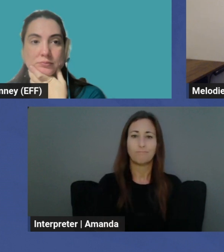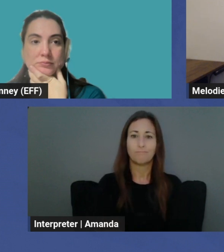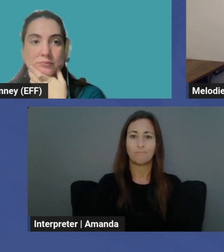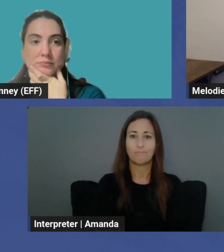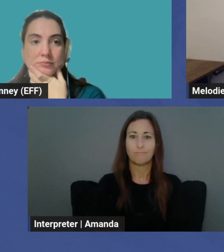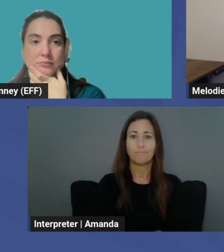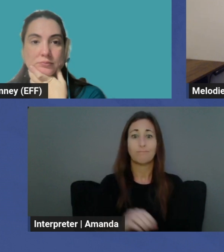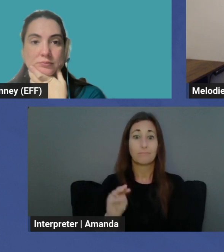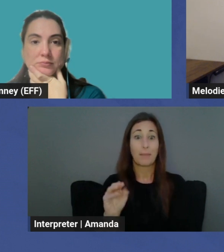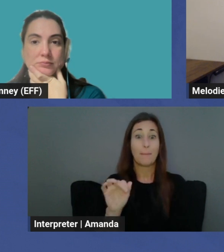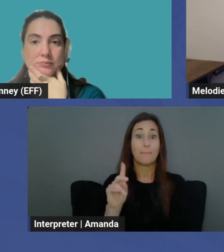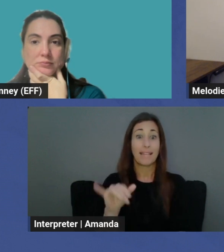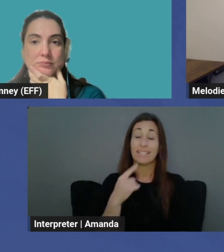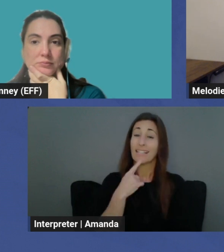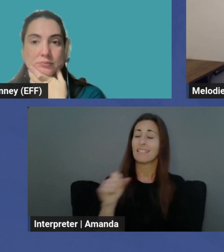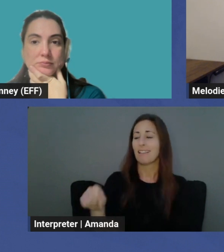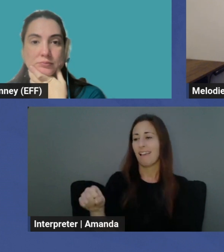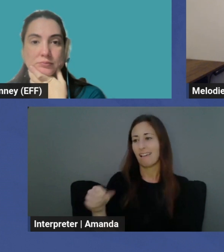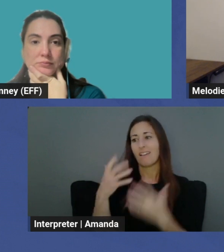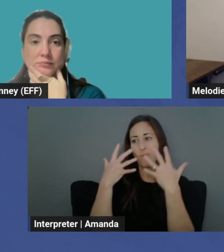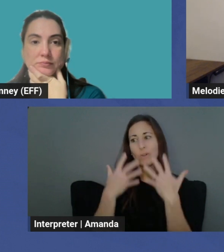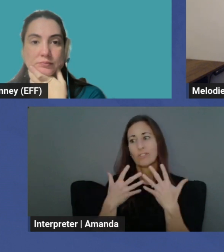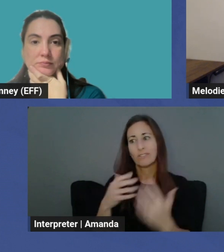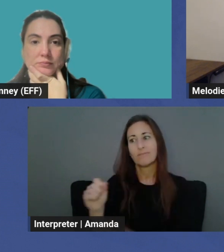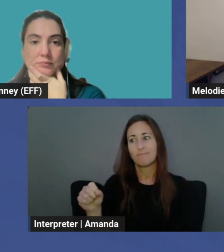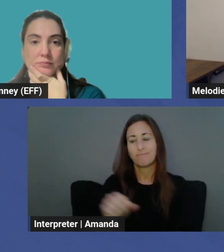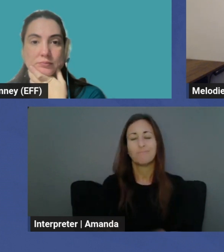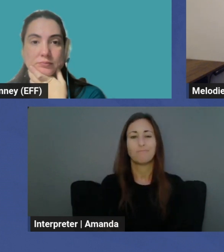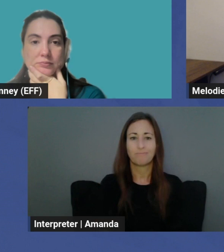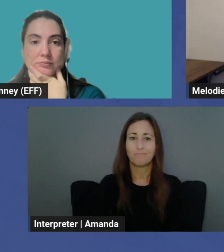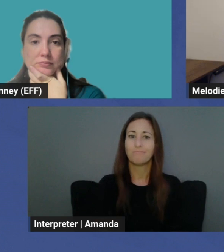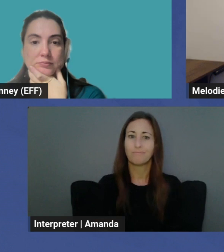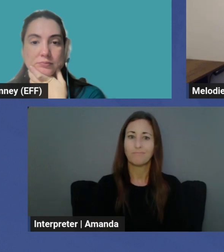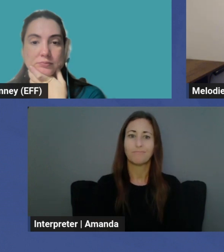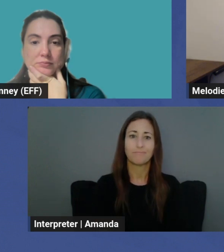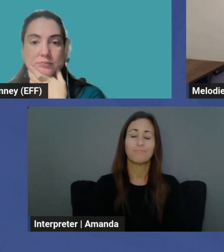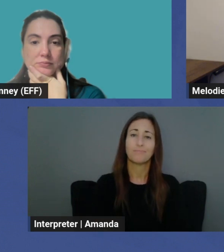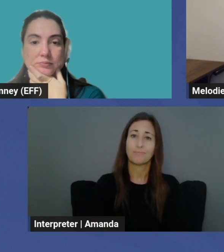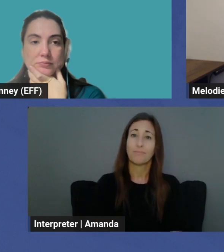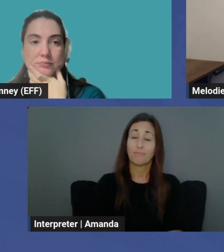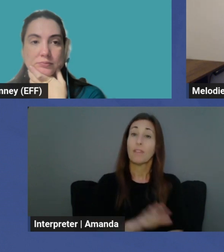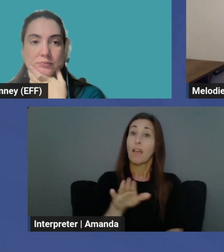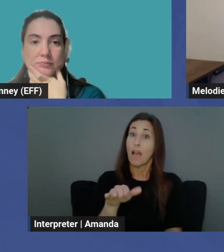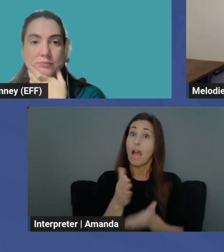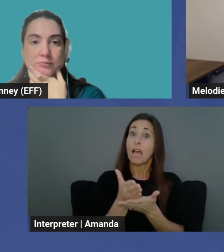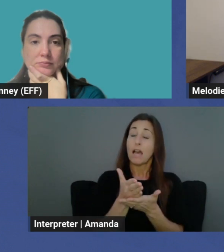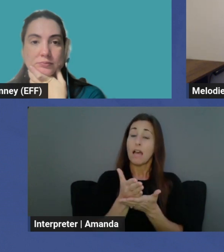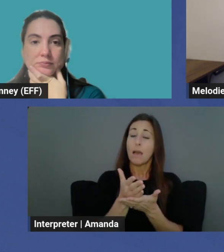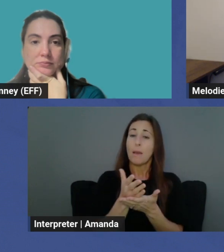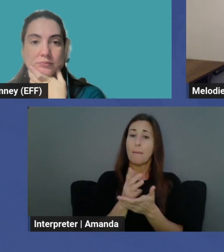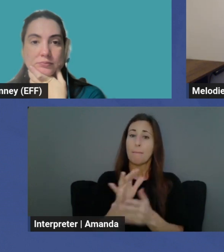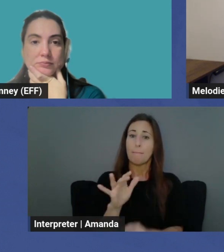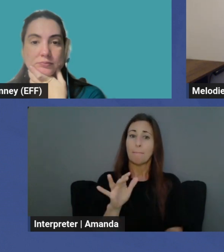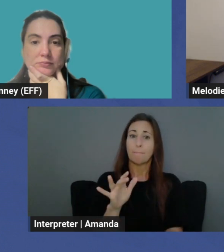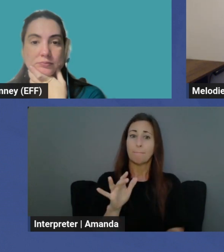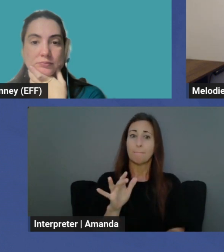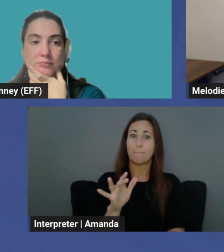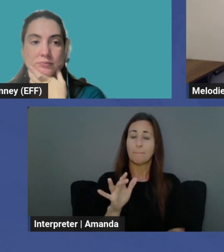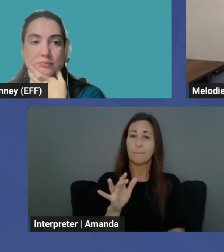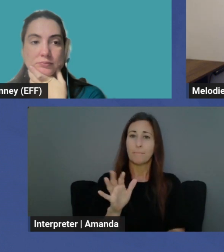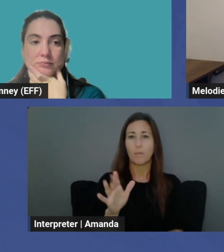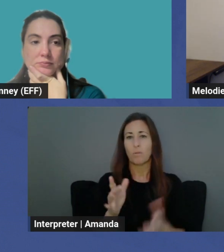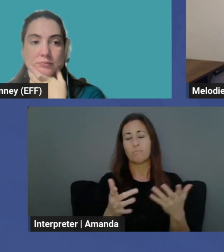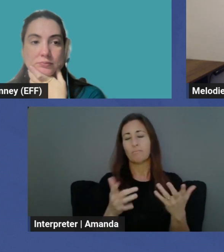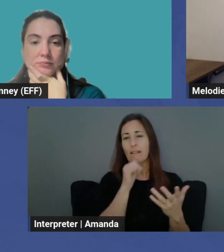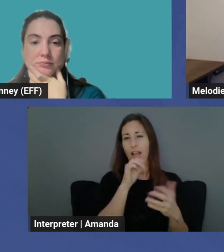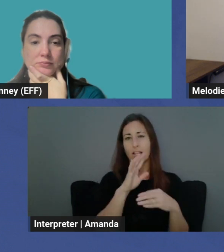Yeah. That is unfortunate. I will say there have been some really, we're not talking about the courts in this